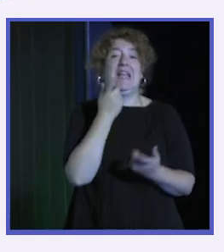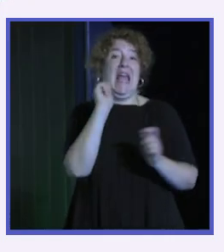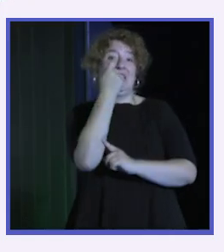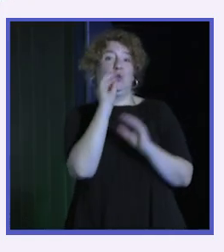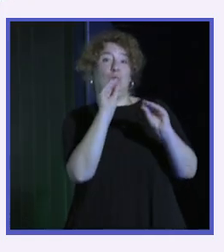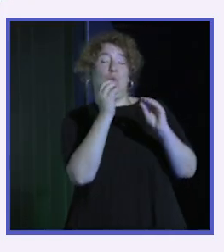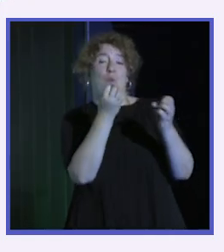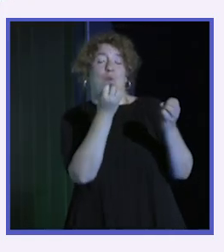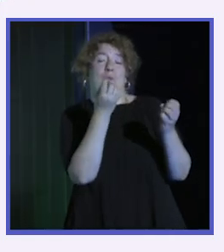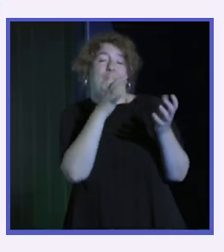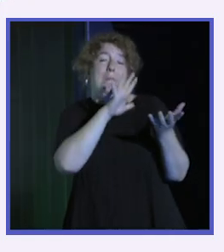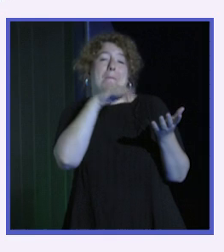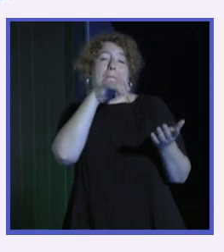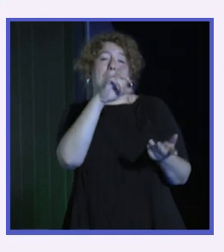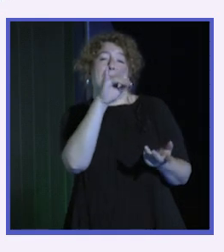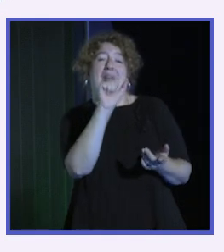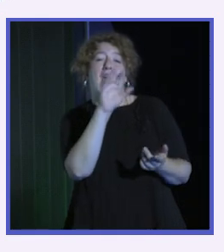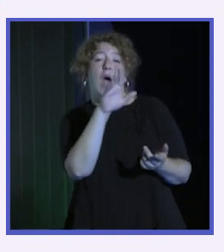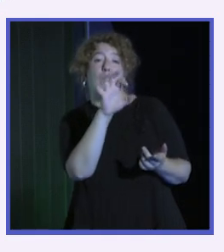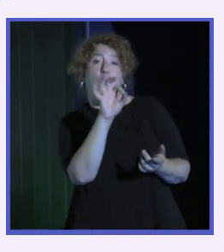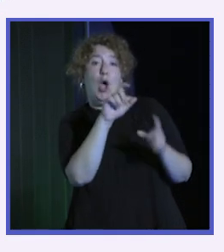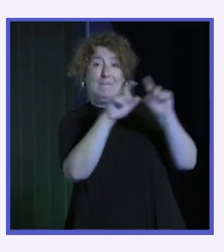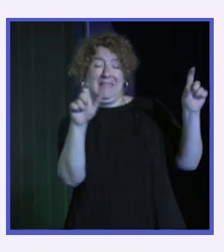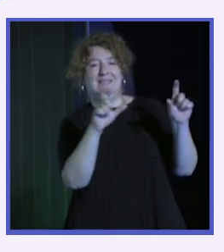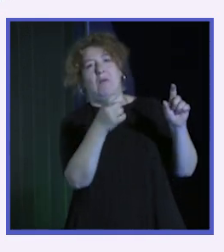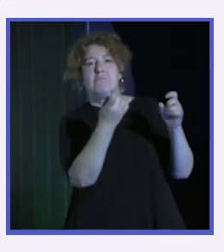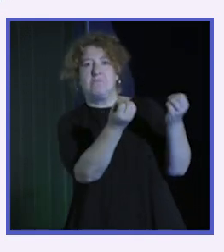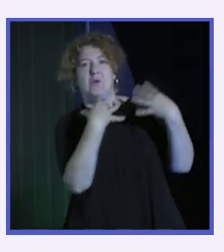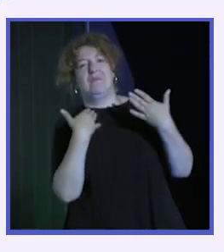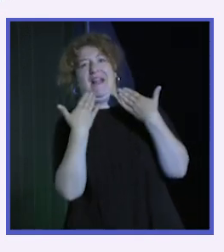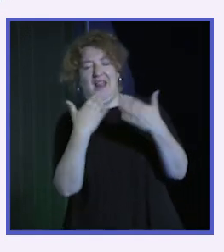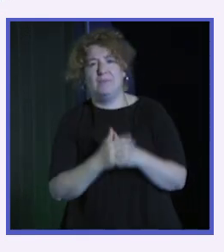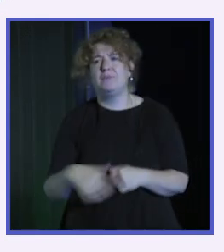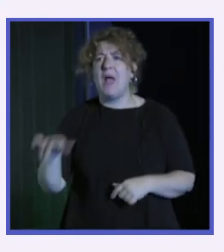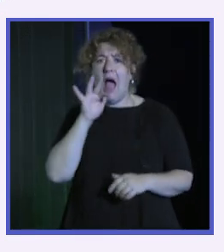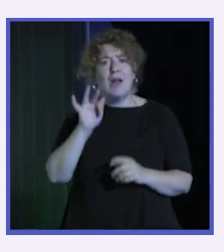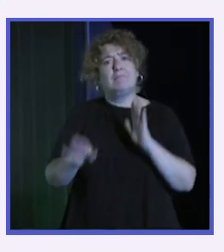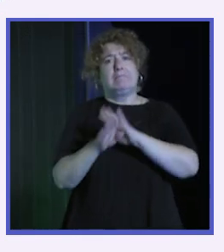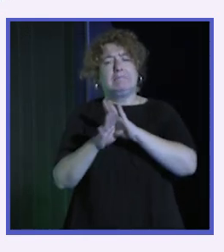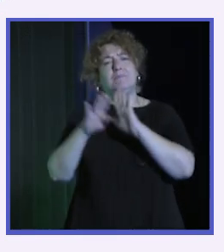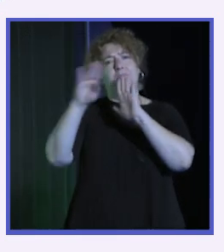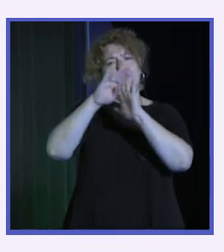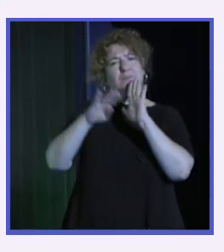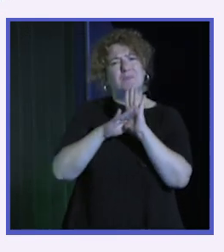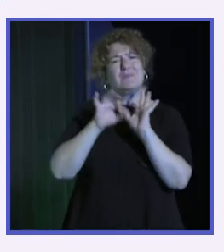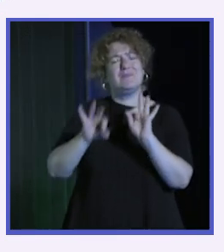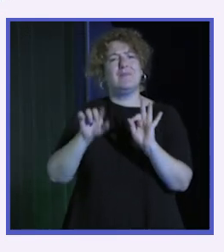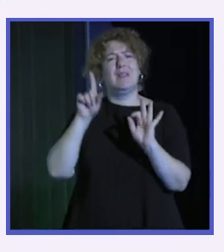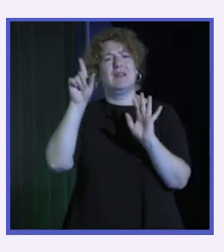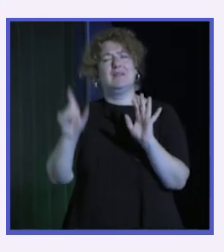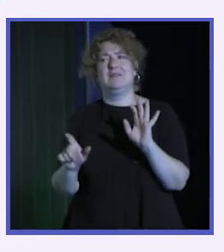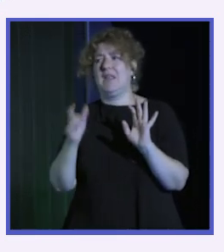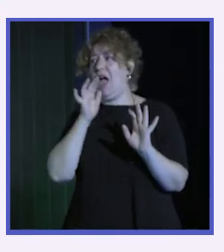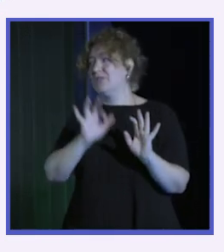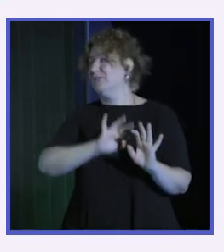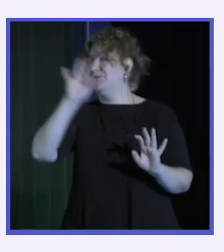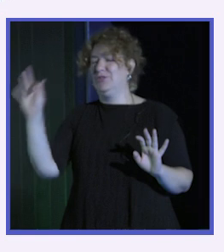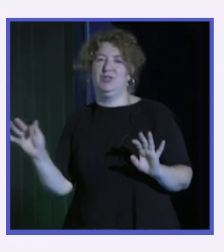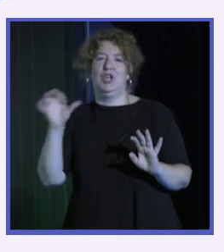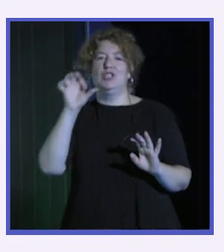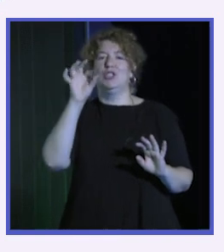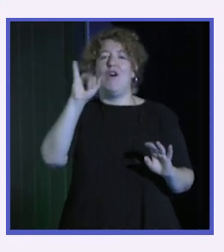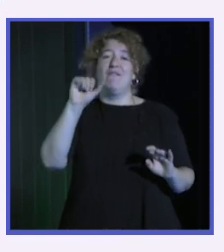Vamos a seguir con los temas, como os decíamos antes en la agenda. El siguiente es súper interesante. Sofía, además, le toca